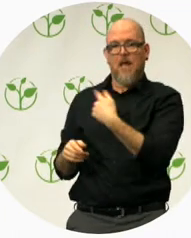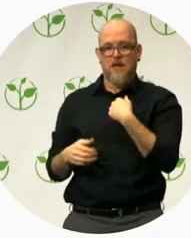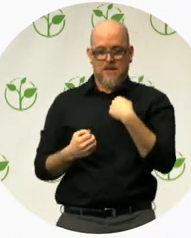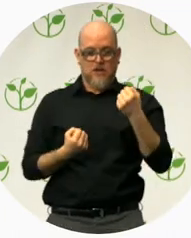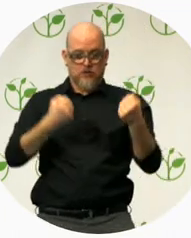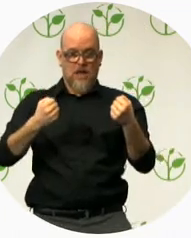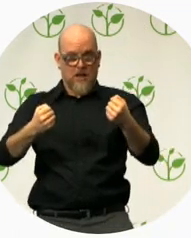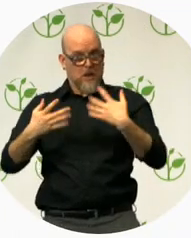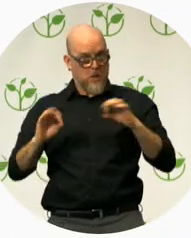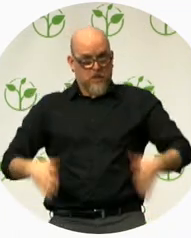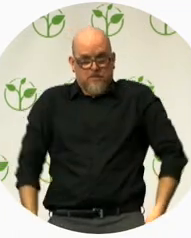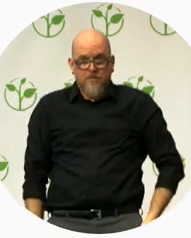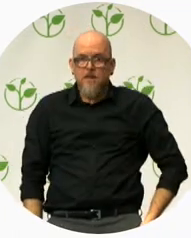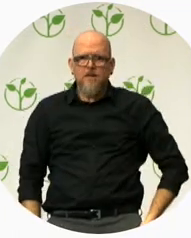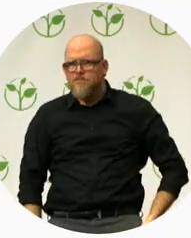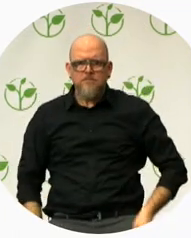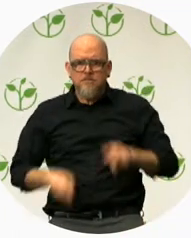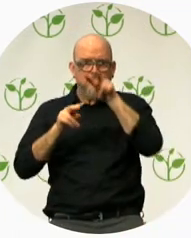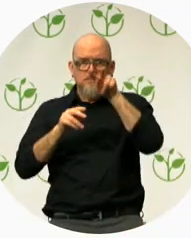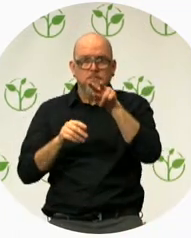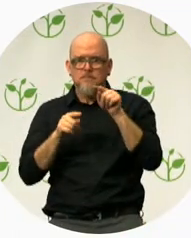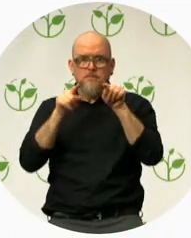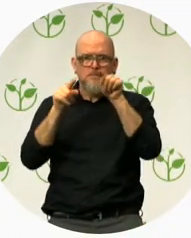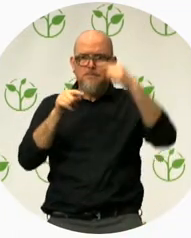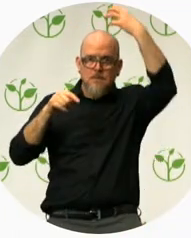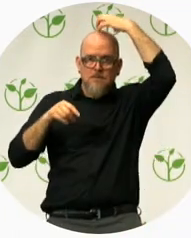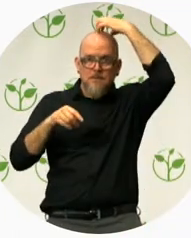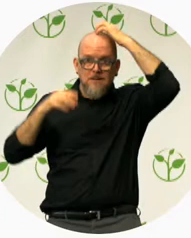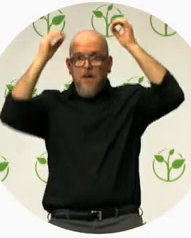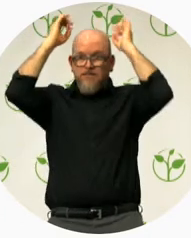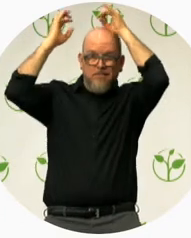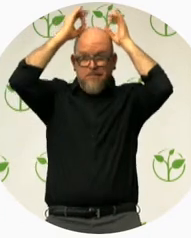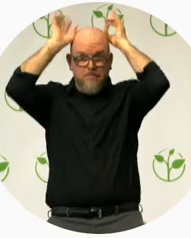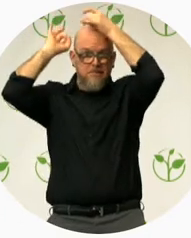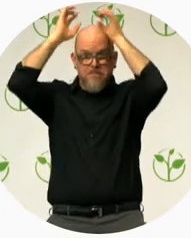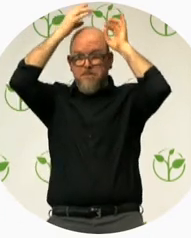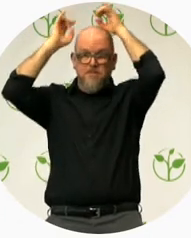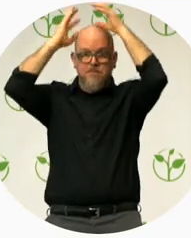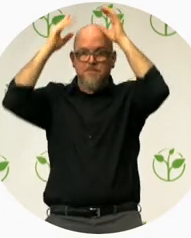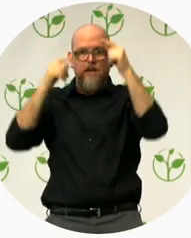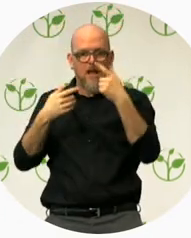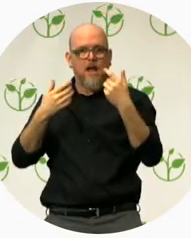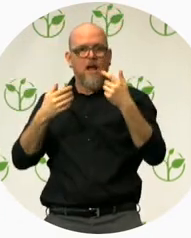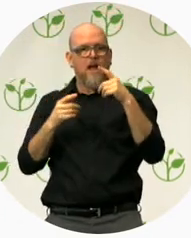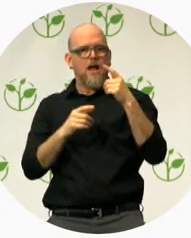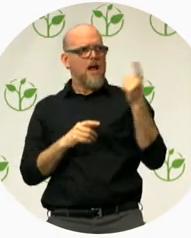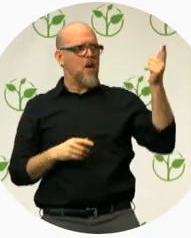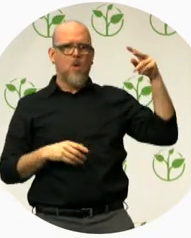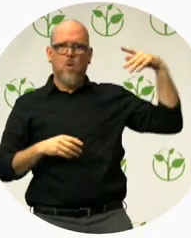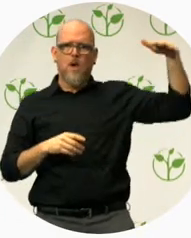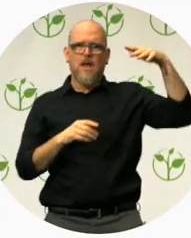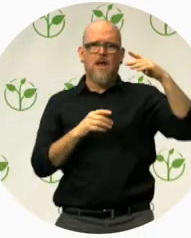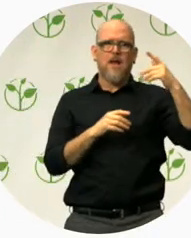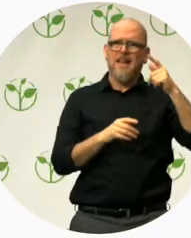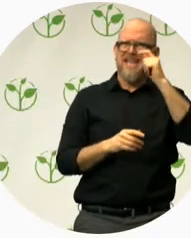And I remember the scene when the team leader came to me and asked me, Rodrigo, are you okay? Can we